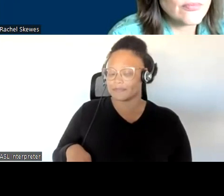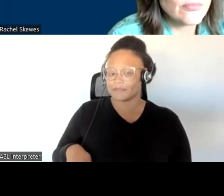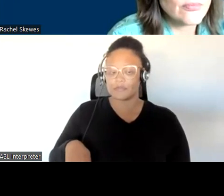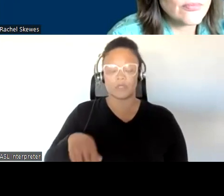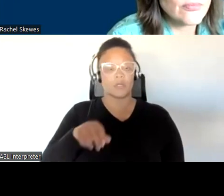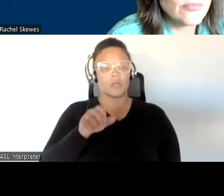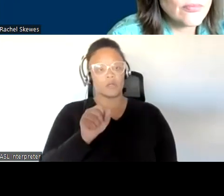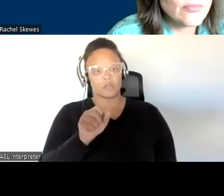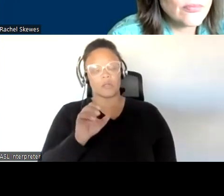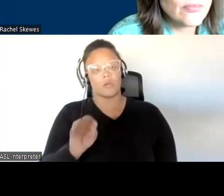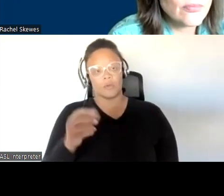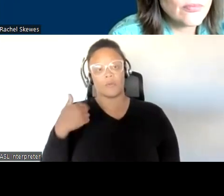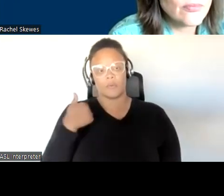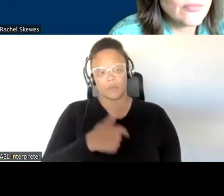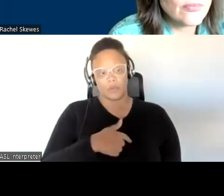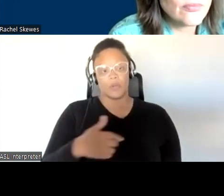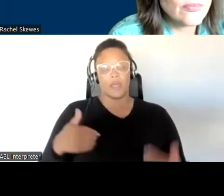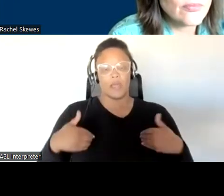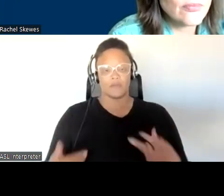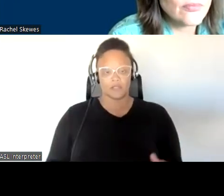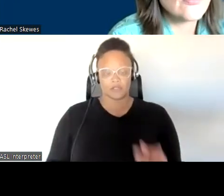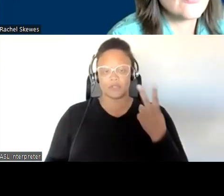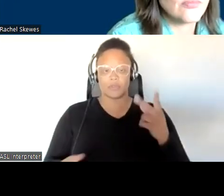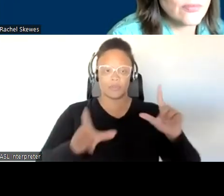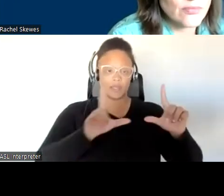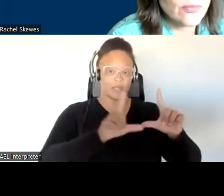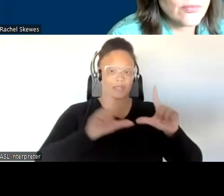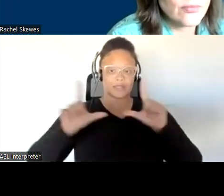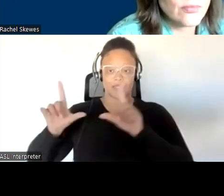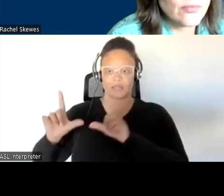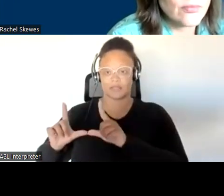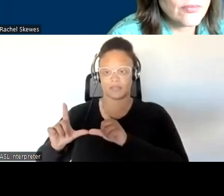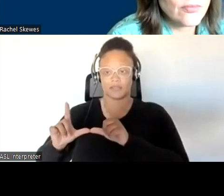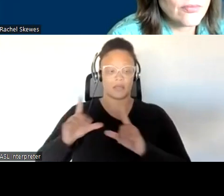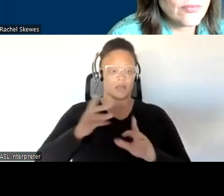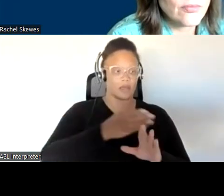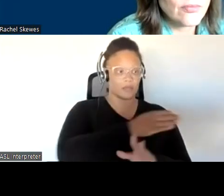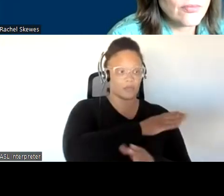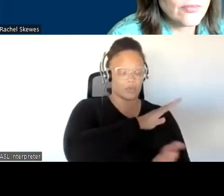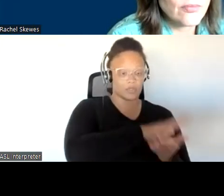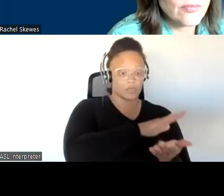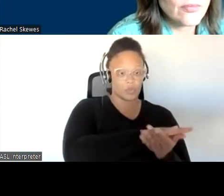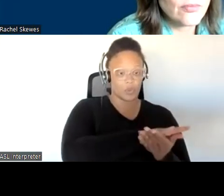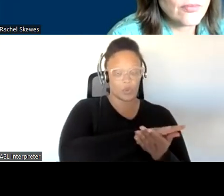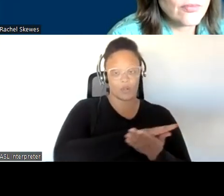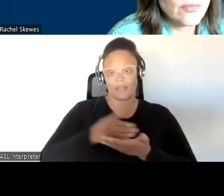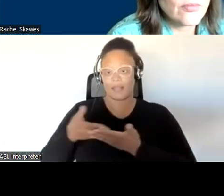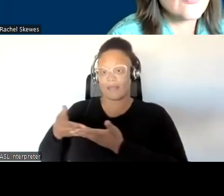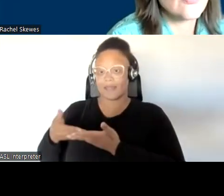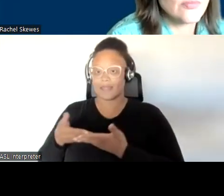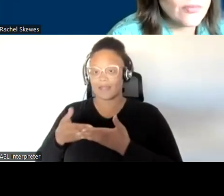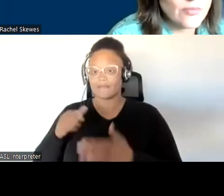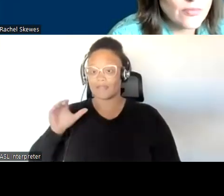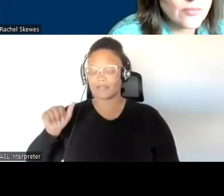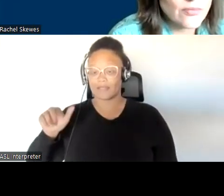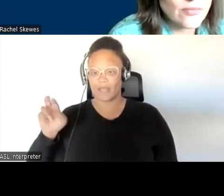So we have two licenses under preschool. One is for infant care and the other